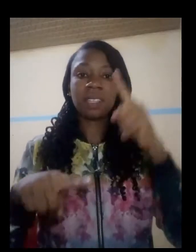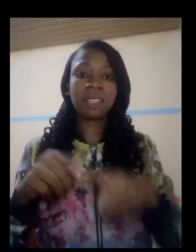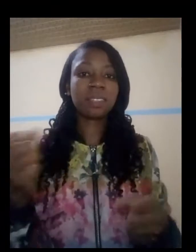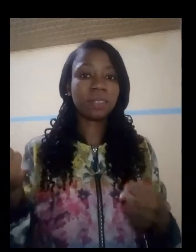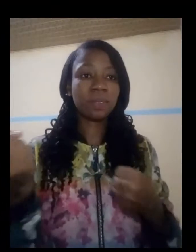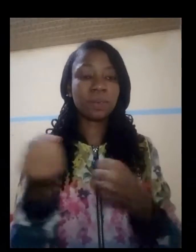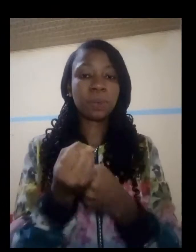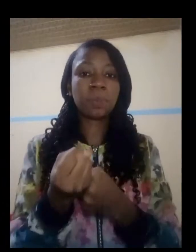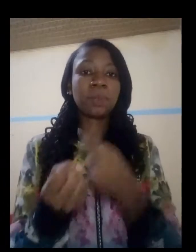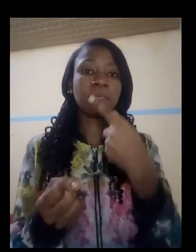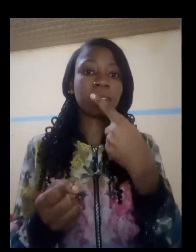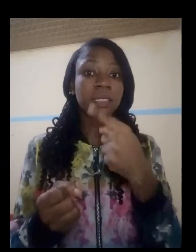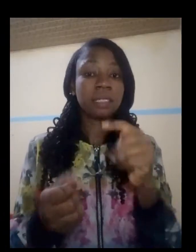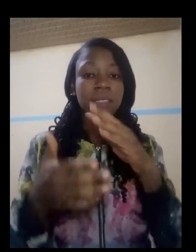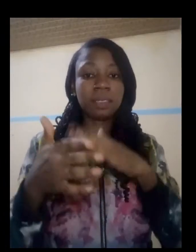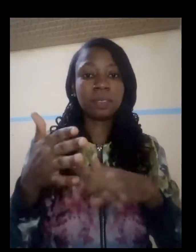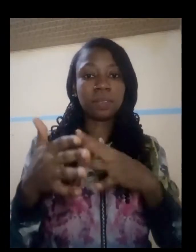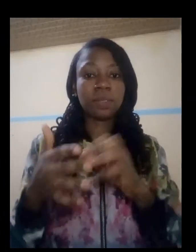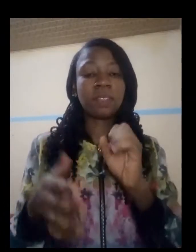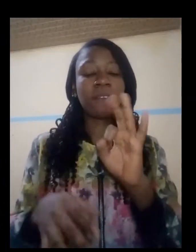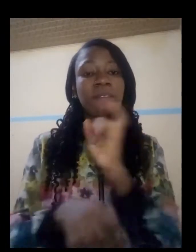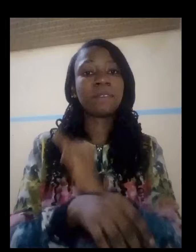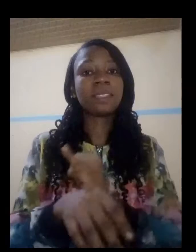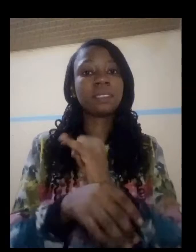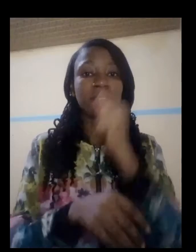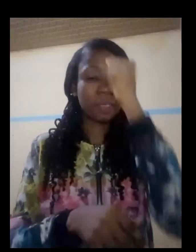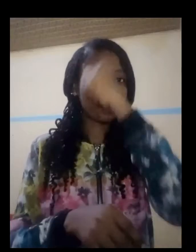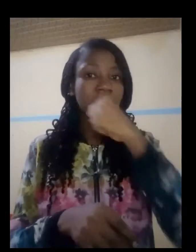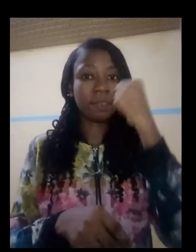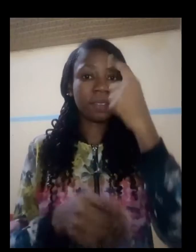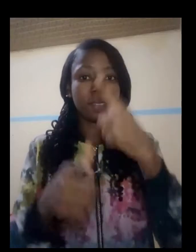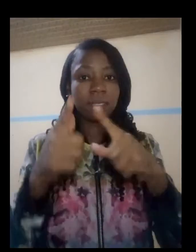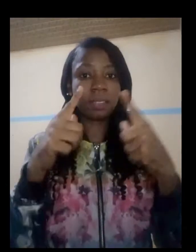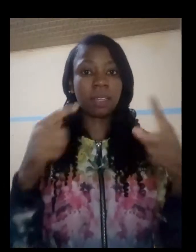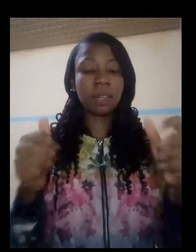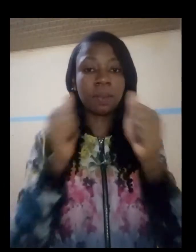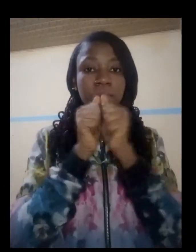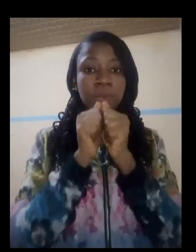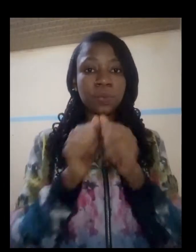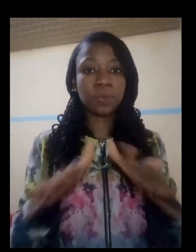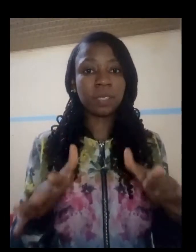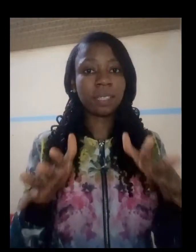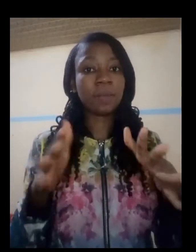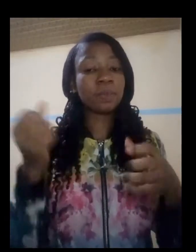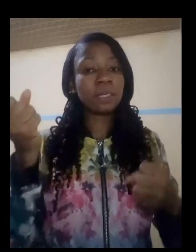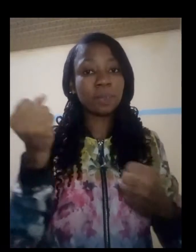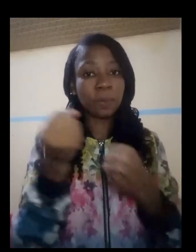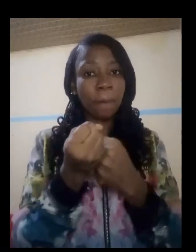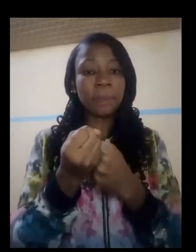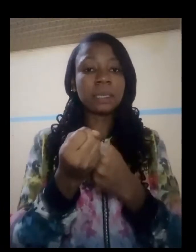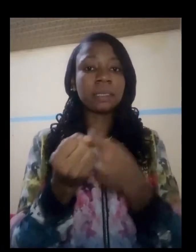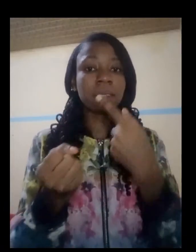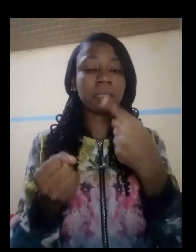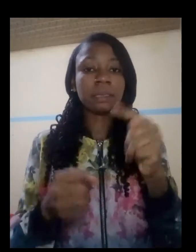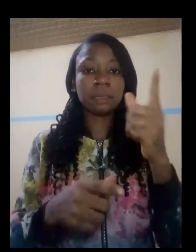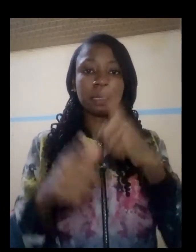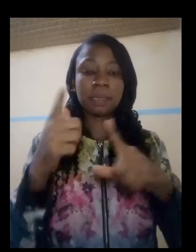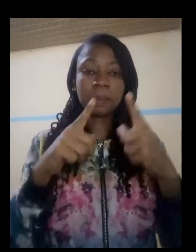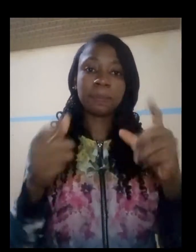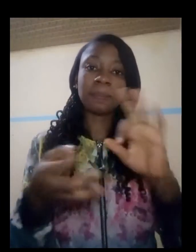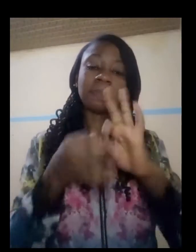of indigenous African sign languages without promoting sign language interpreting in